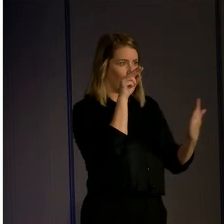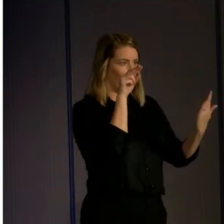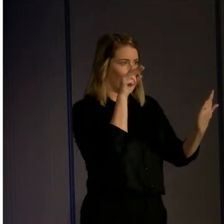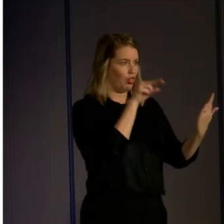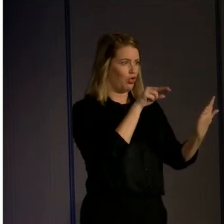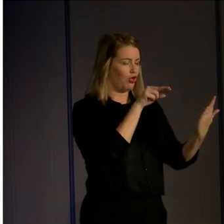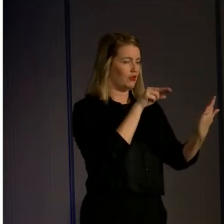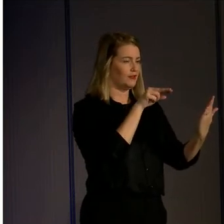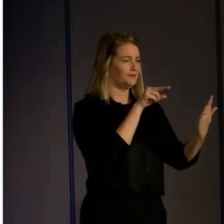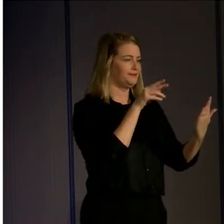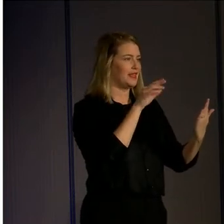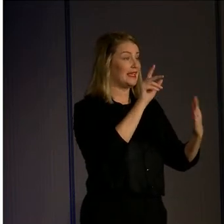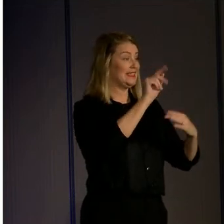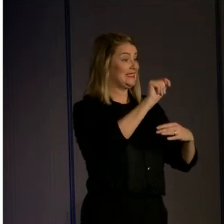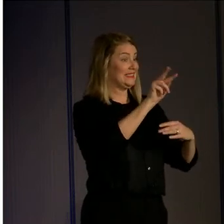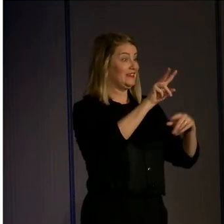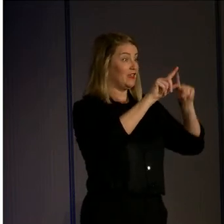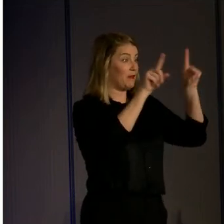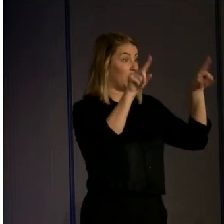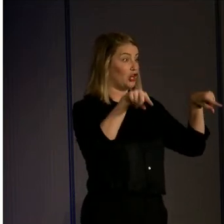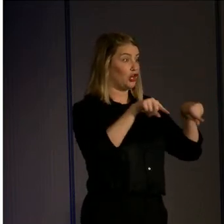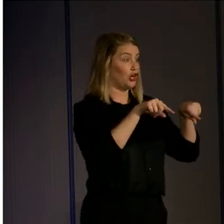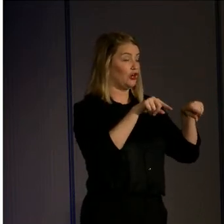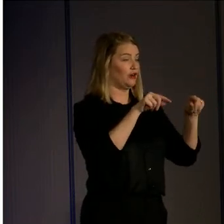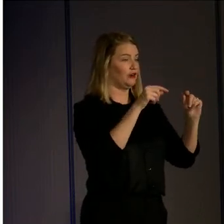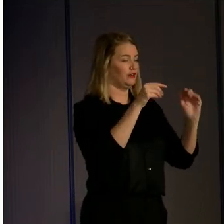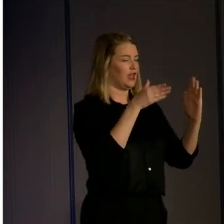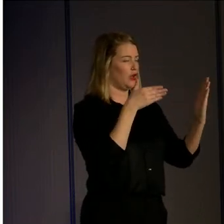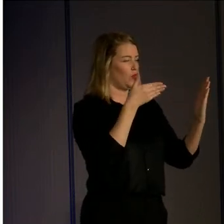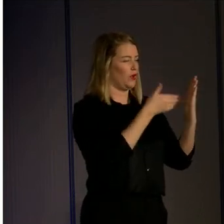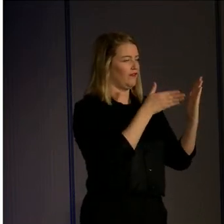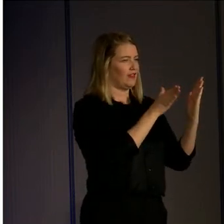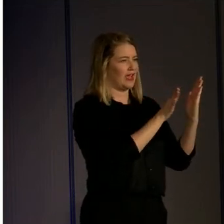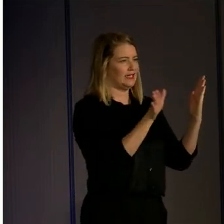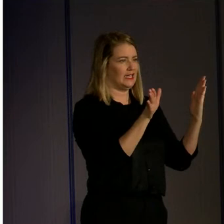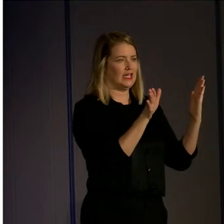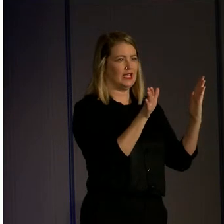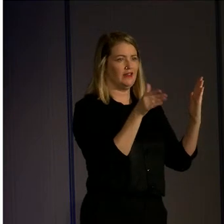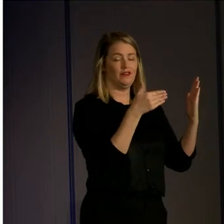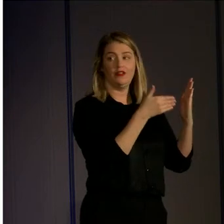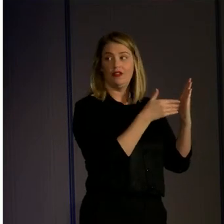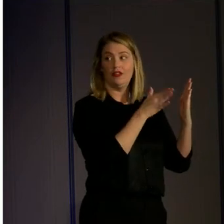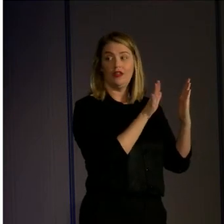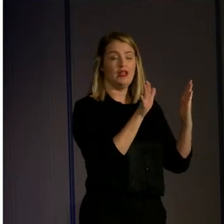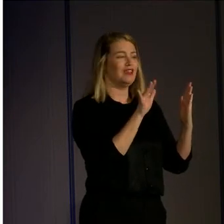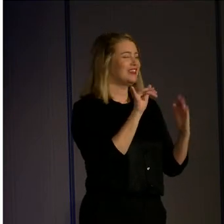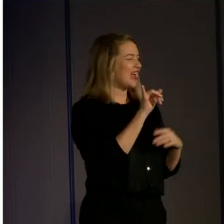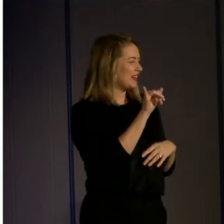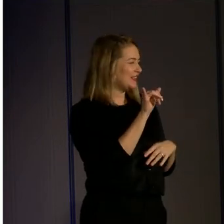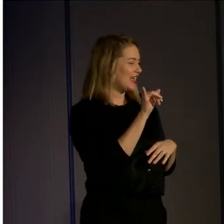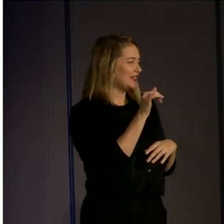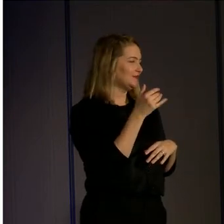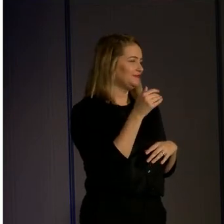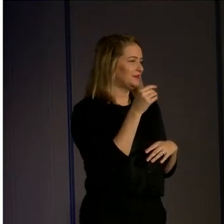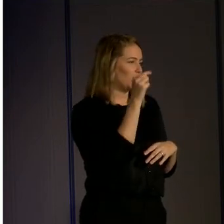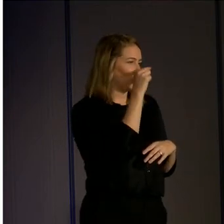know, like a typical TV monitor, so it was looking like Google Glass at the